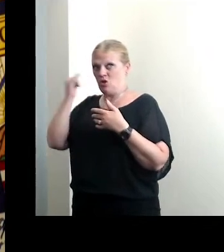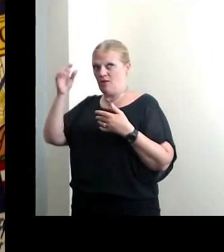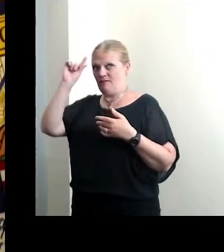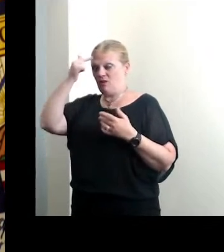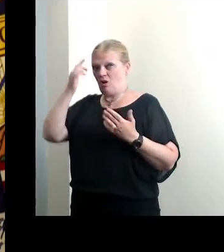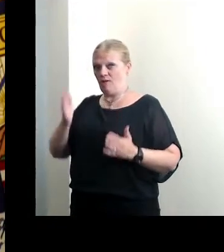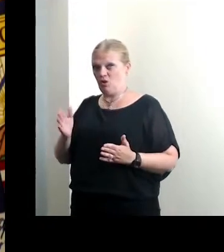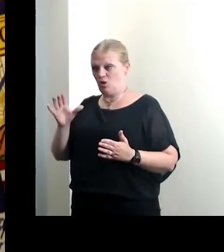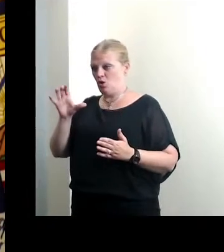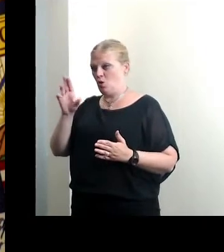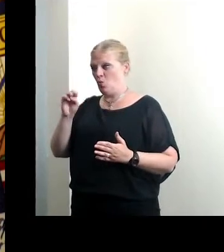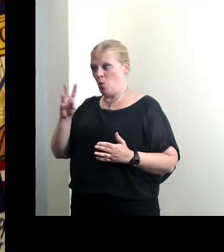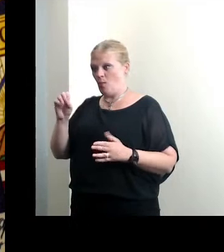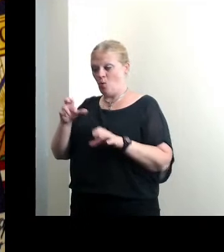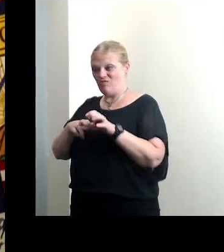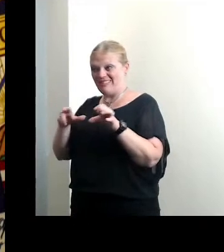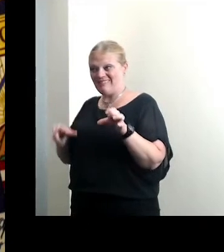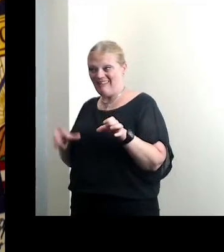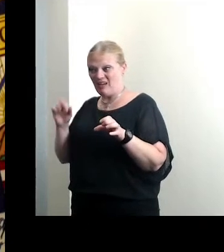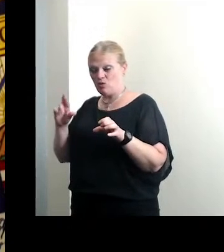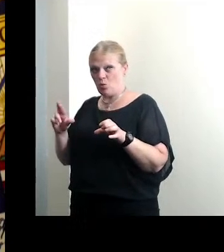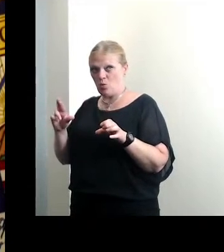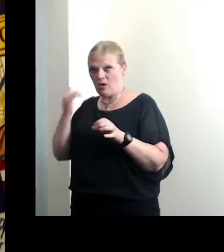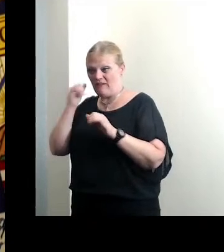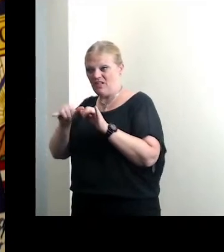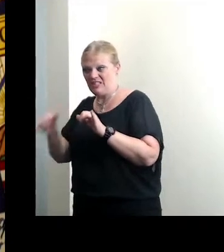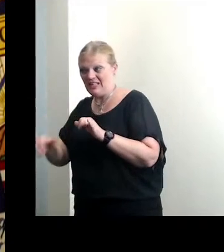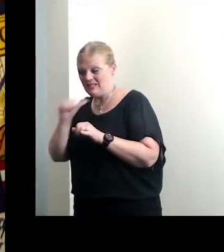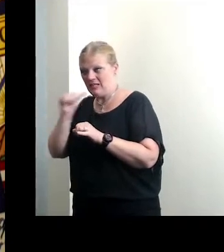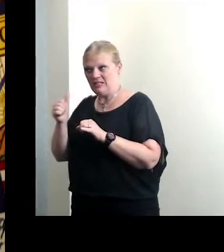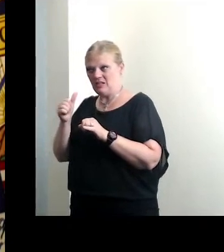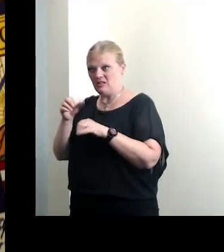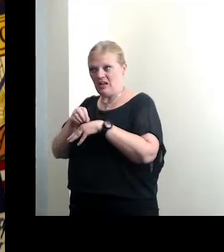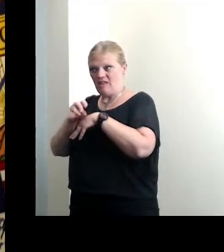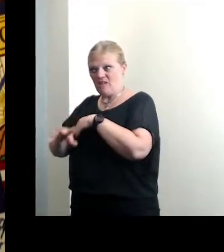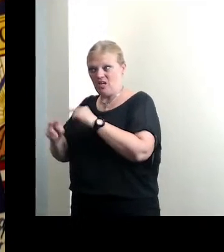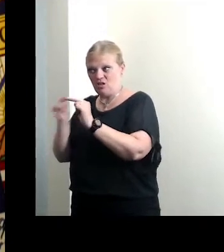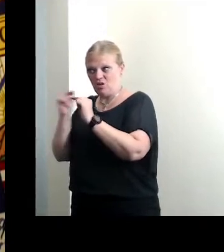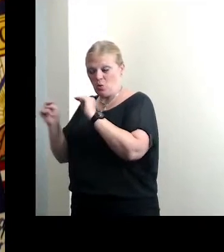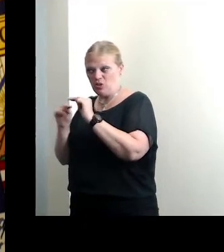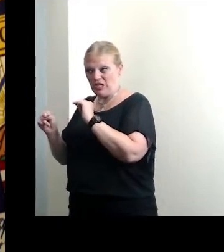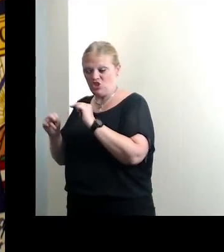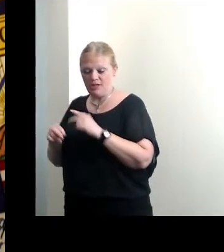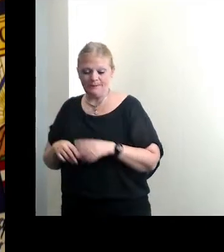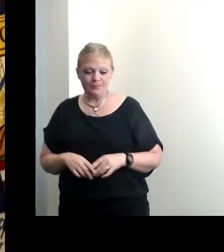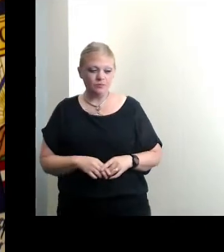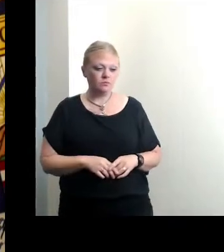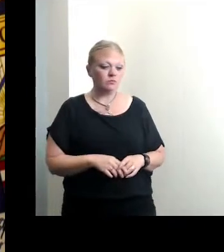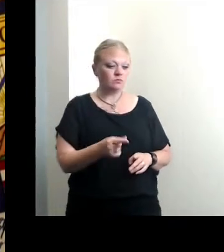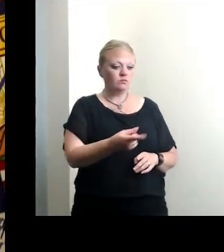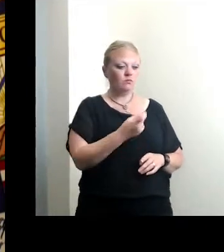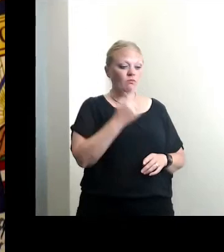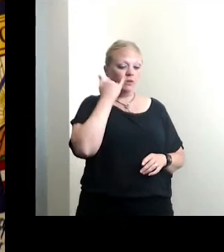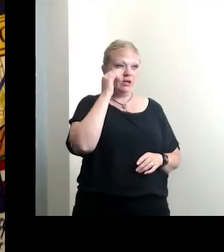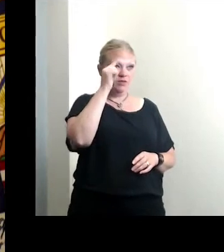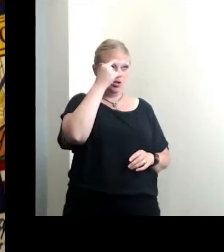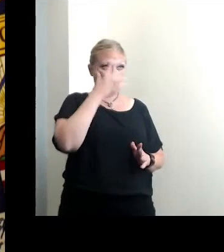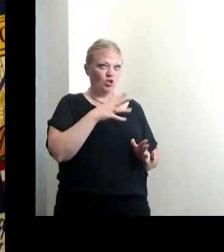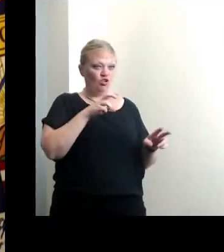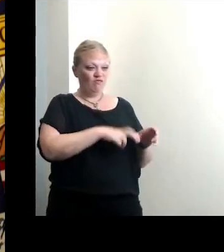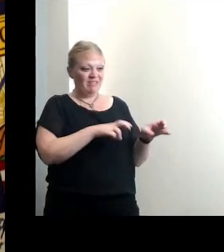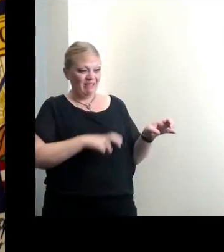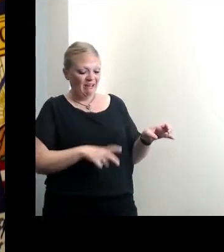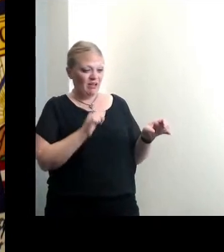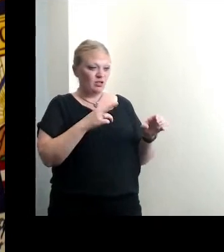governor Cuomo resigns or if he stays on, it won't impact negotiations in your mind? The question was if the governor resigns or stays on, it won't